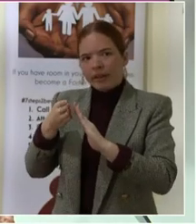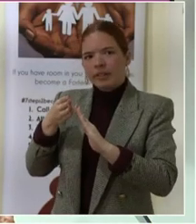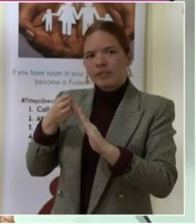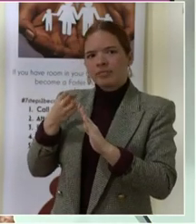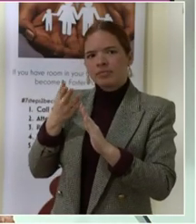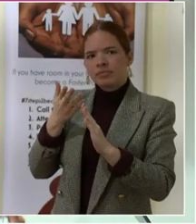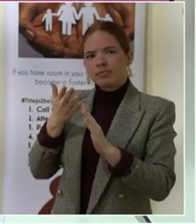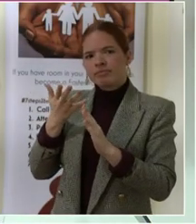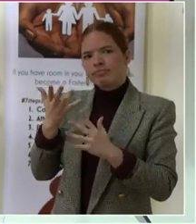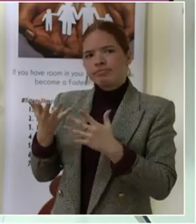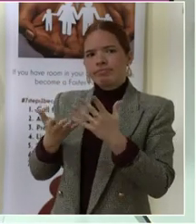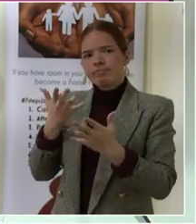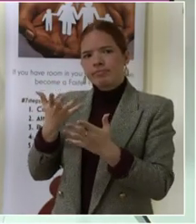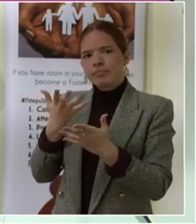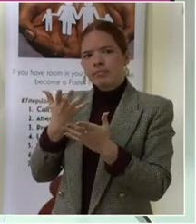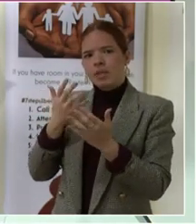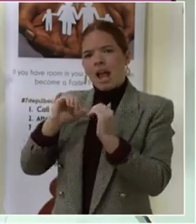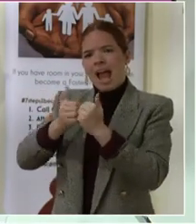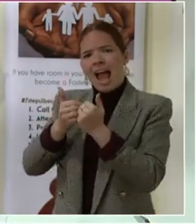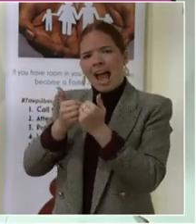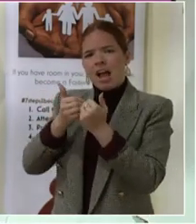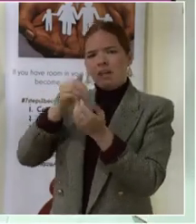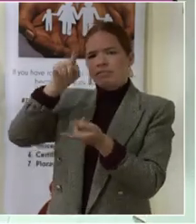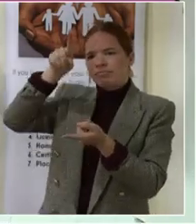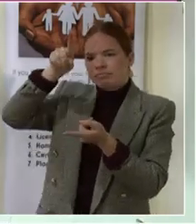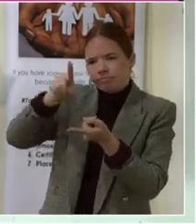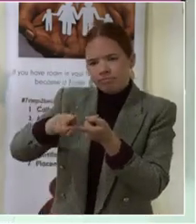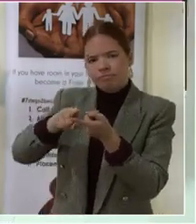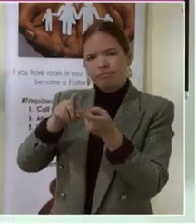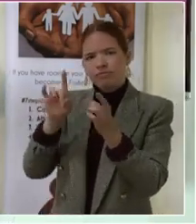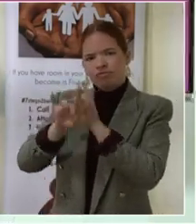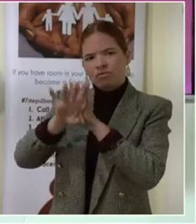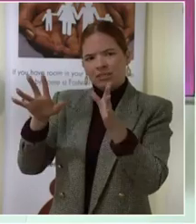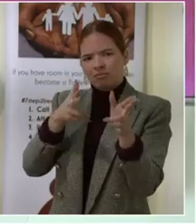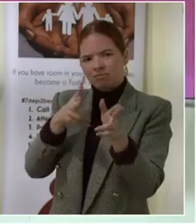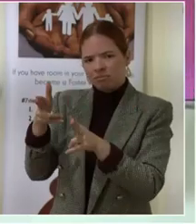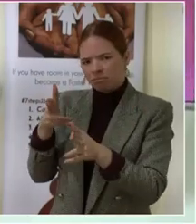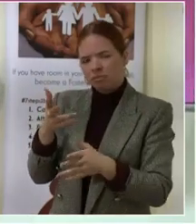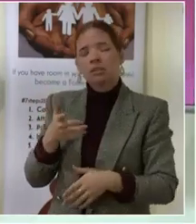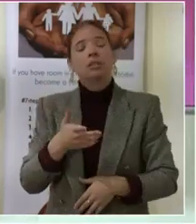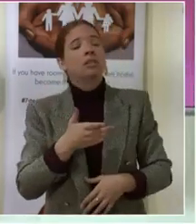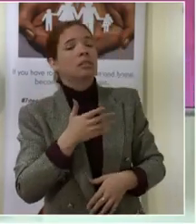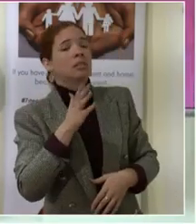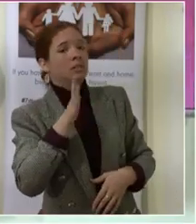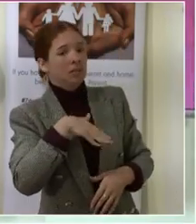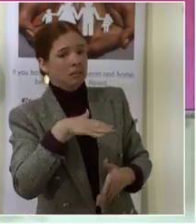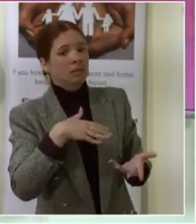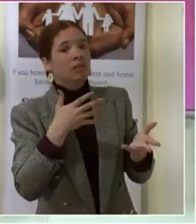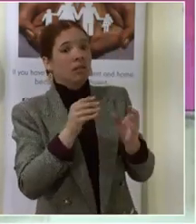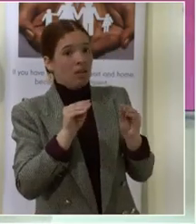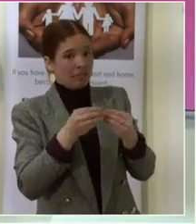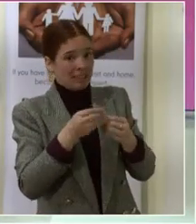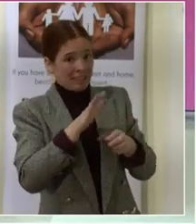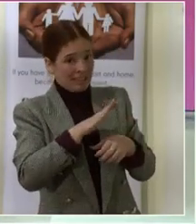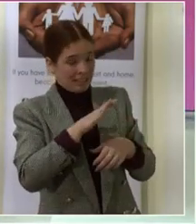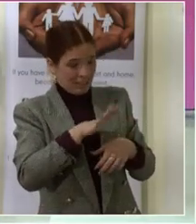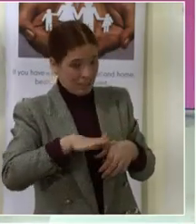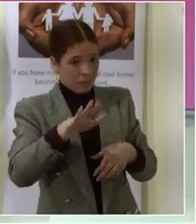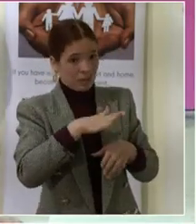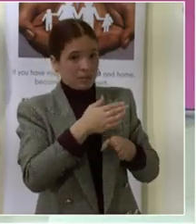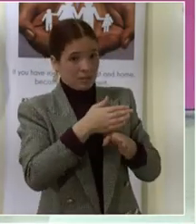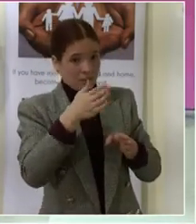help reduce the violence? Well, the offices, first of all, the Office of Neighborhood and Safety and